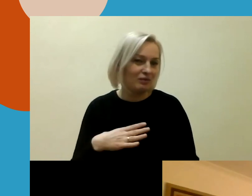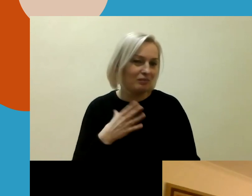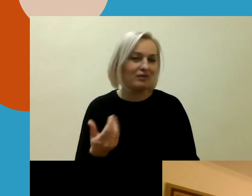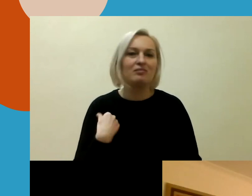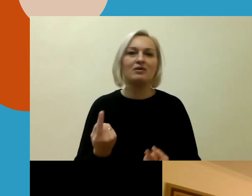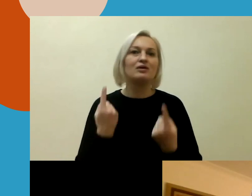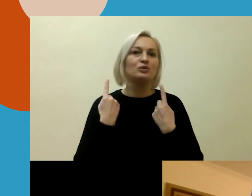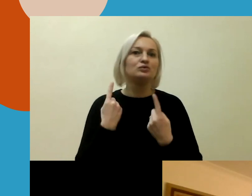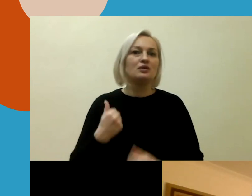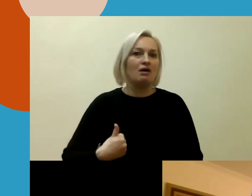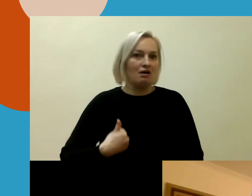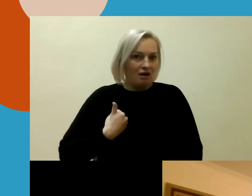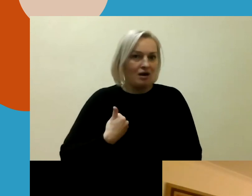to